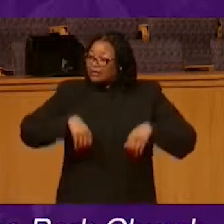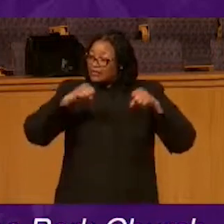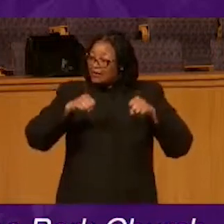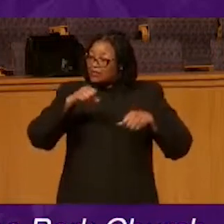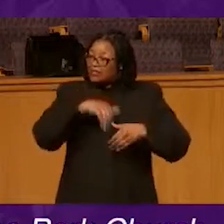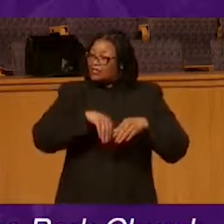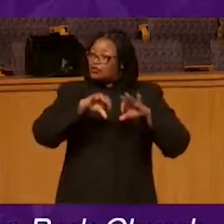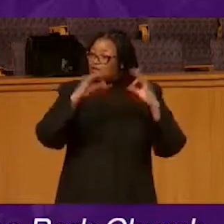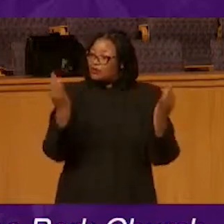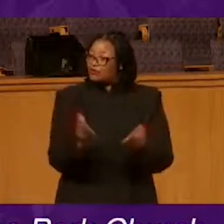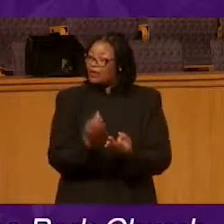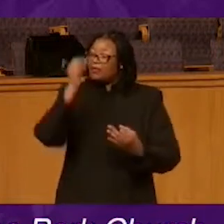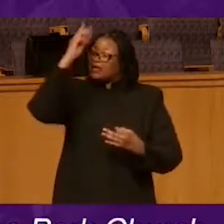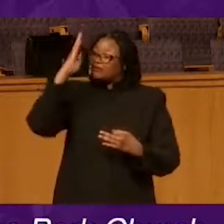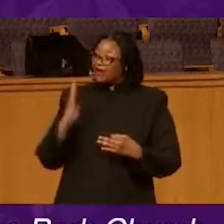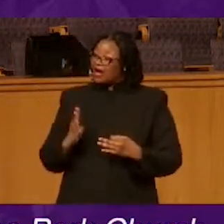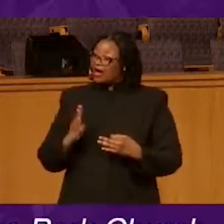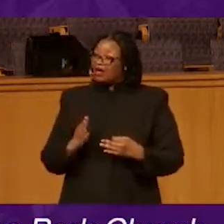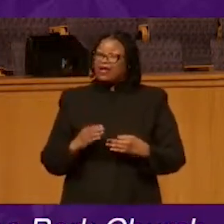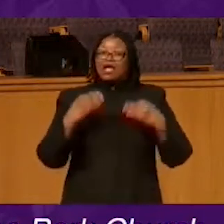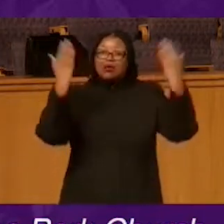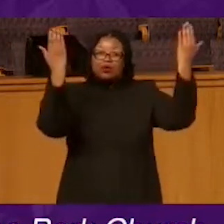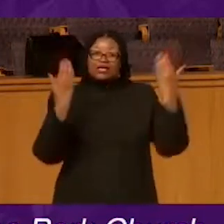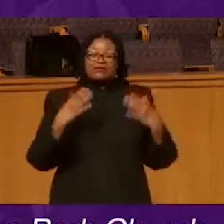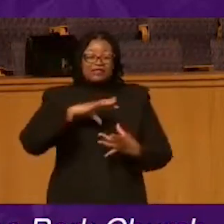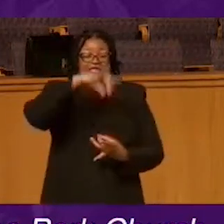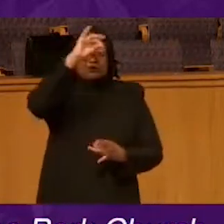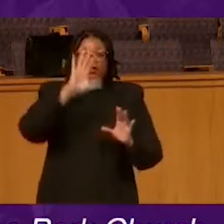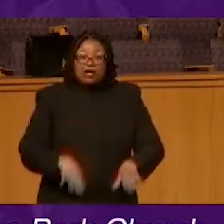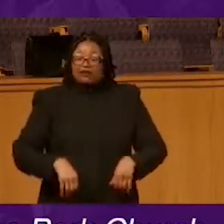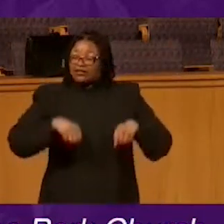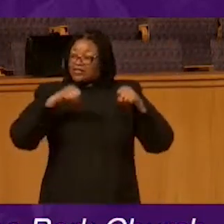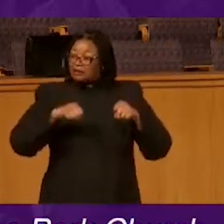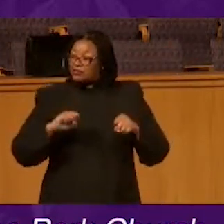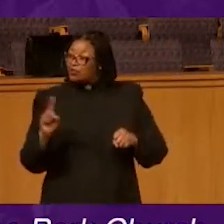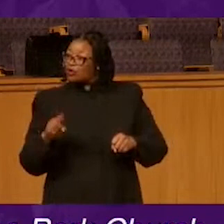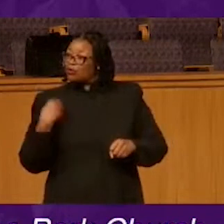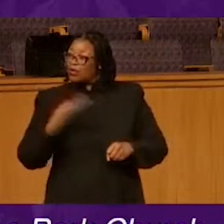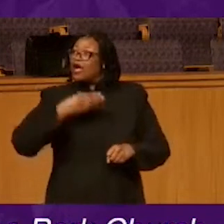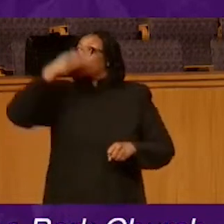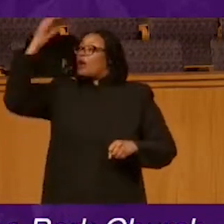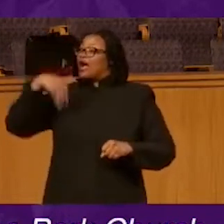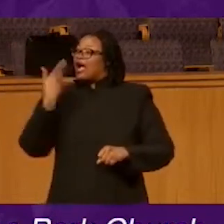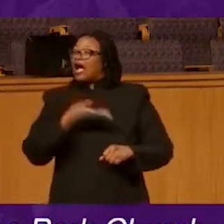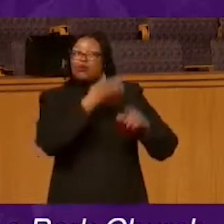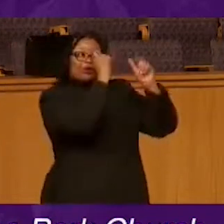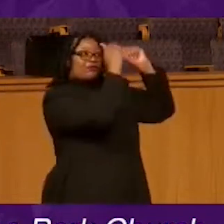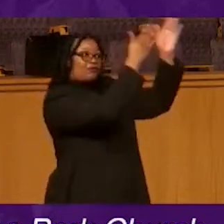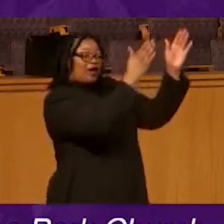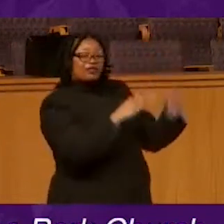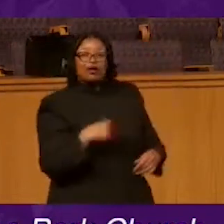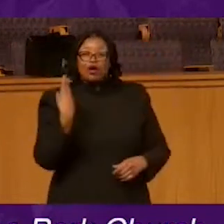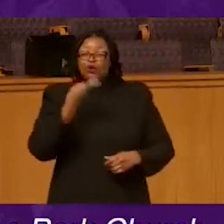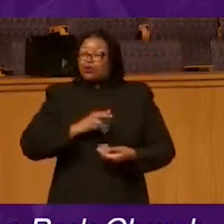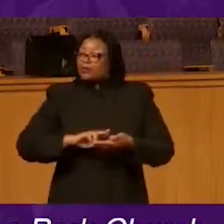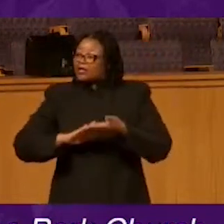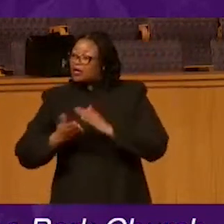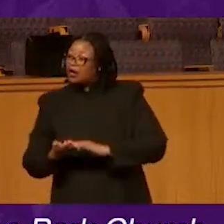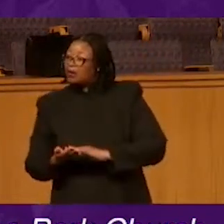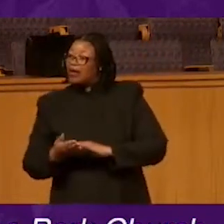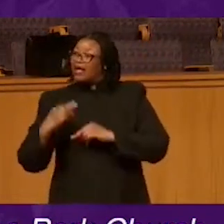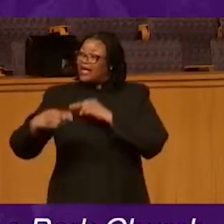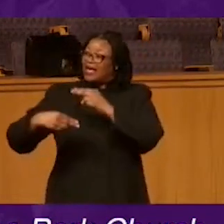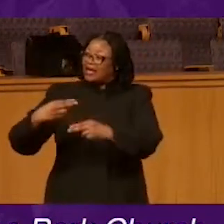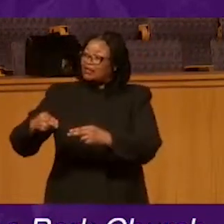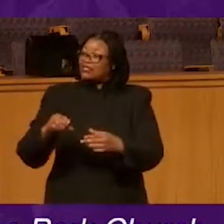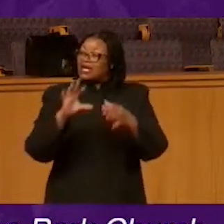the family of God. We are given the spirit of adoption, whereby we cry, Abba, Father. We become heirs of God and joint heirs